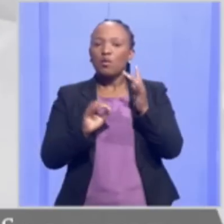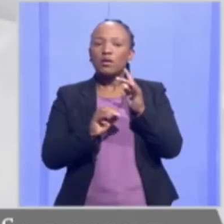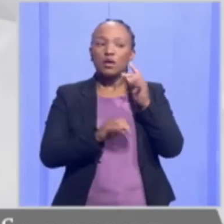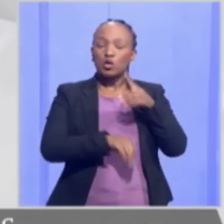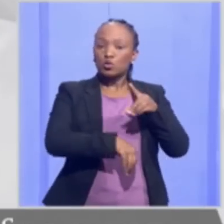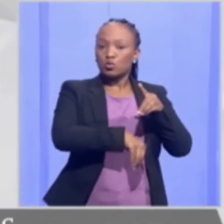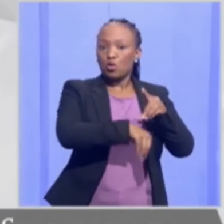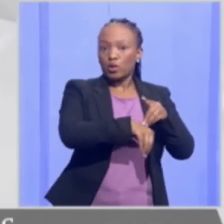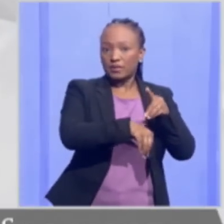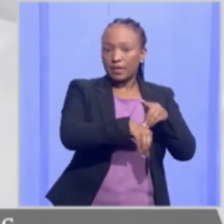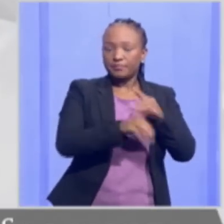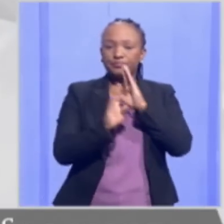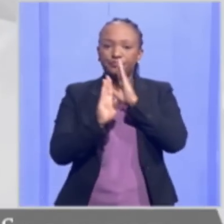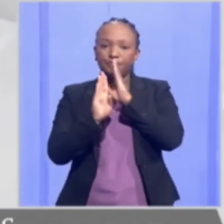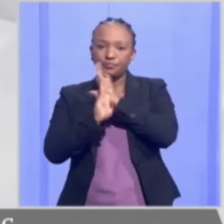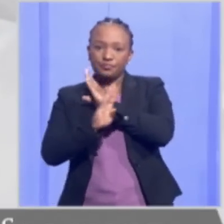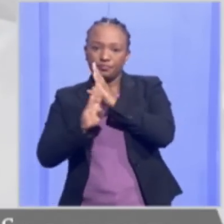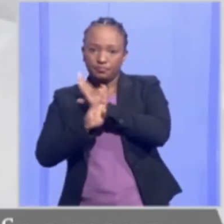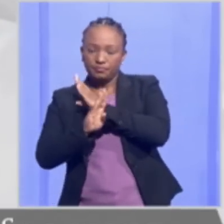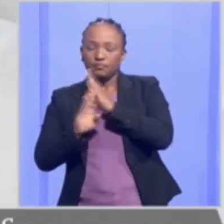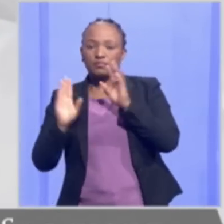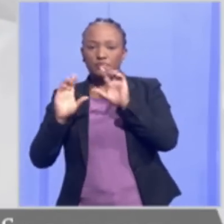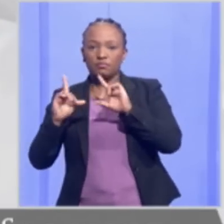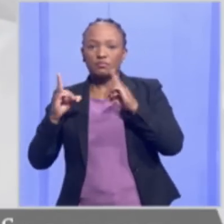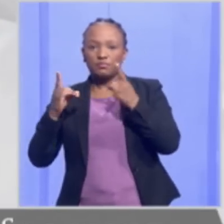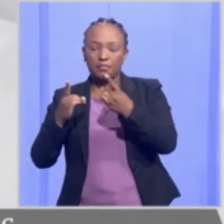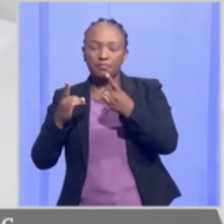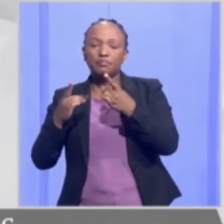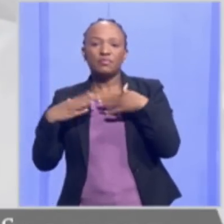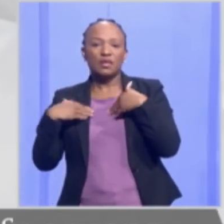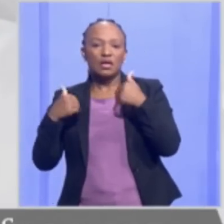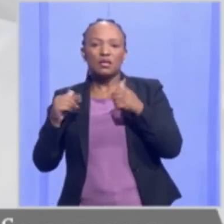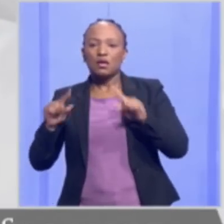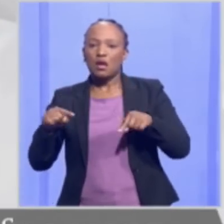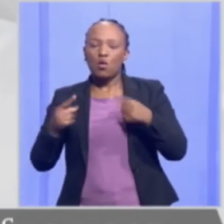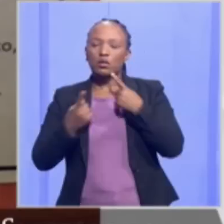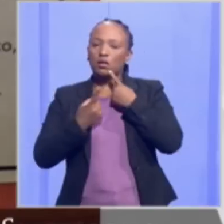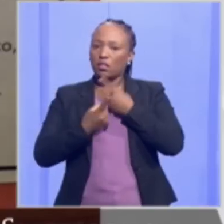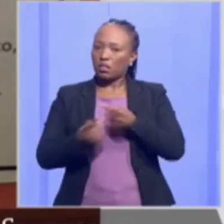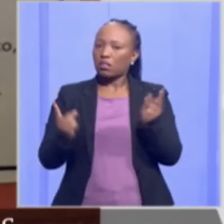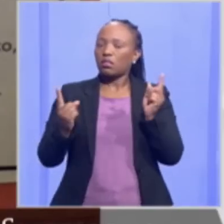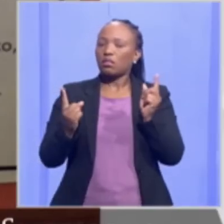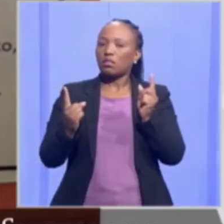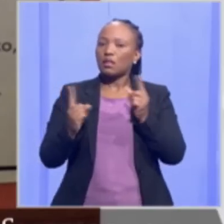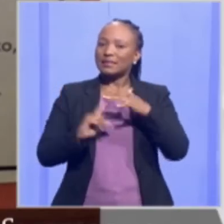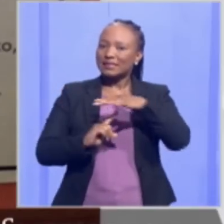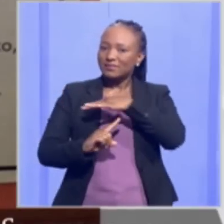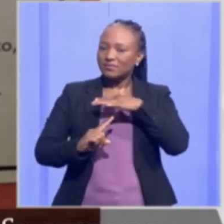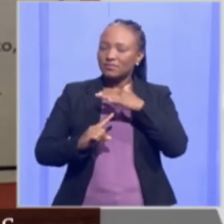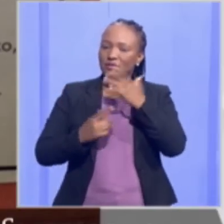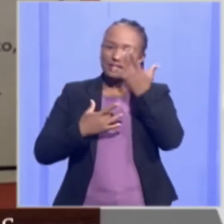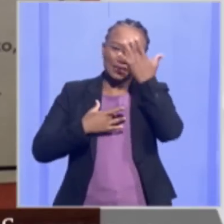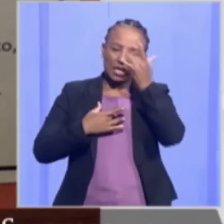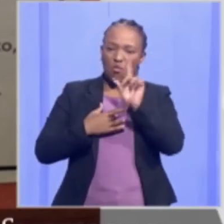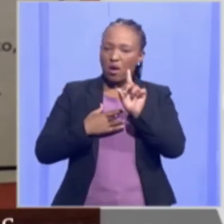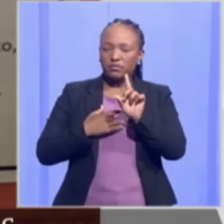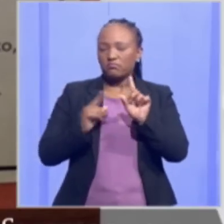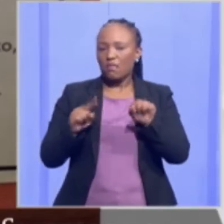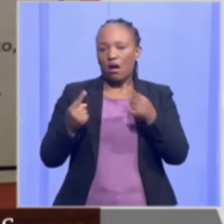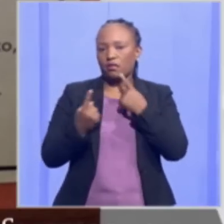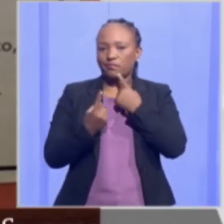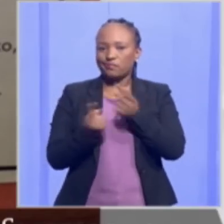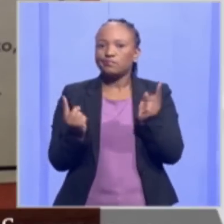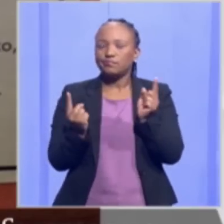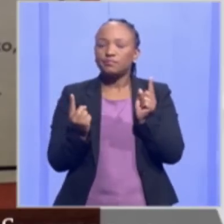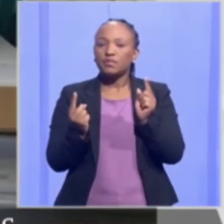ngaka le mokudi, lefapha le re le tla hloleha ho phatlalatsa maemo a mokudi a bophelo le ha ho le jwalo lelapa